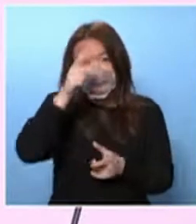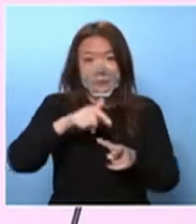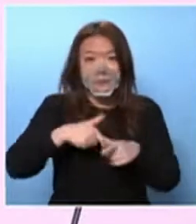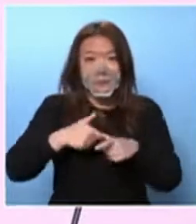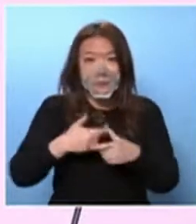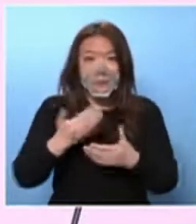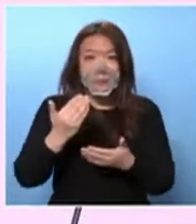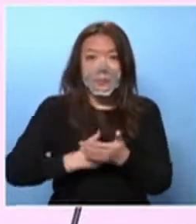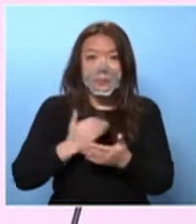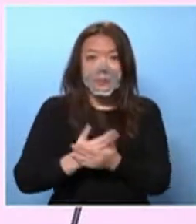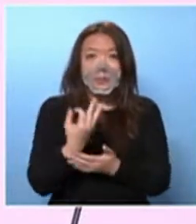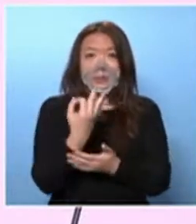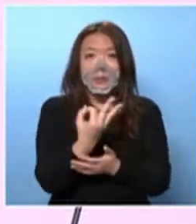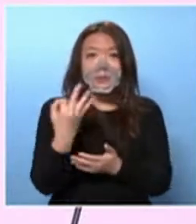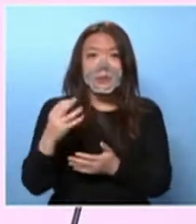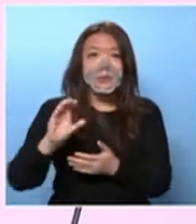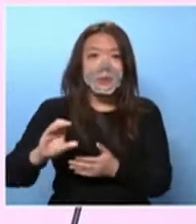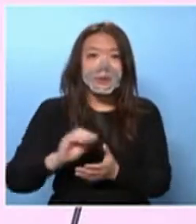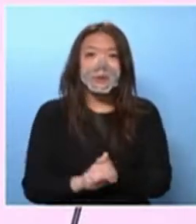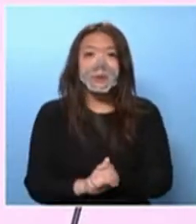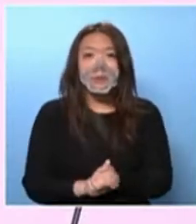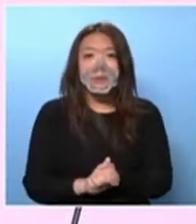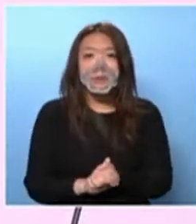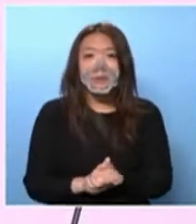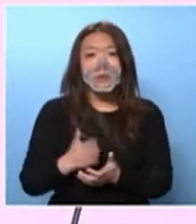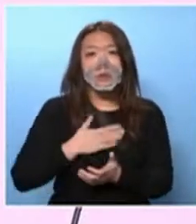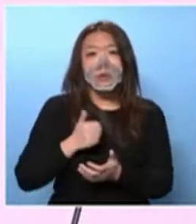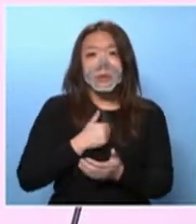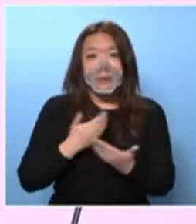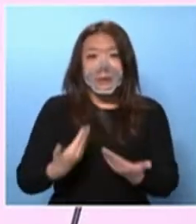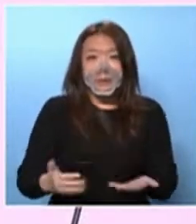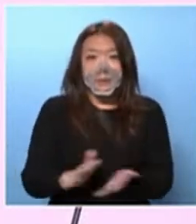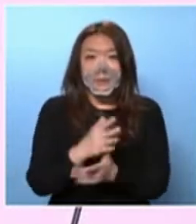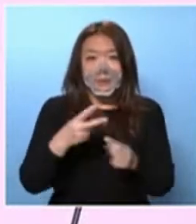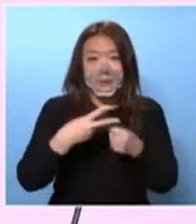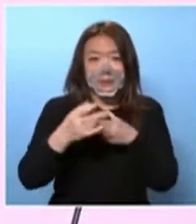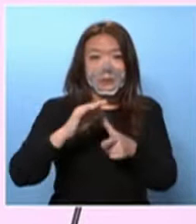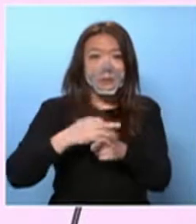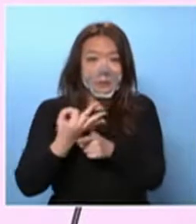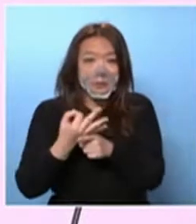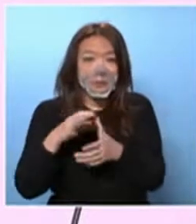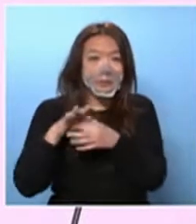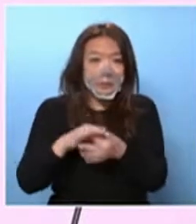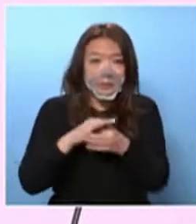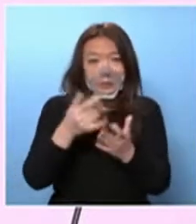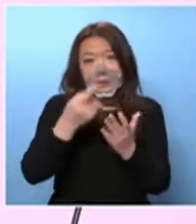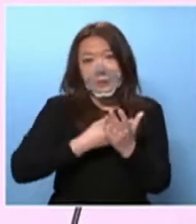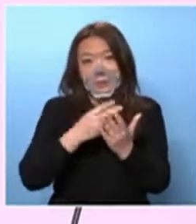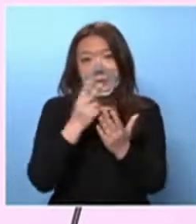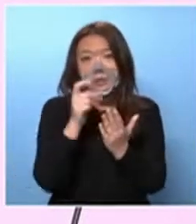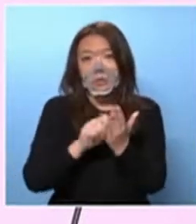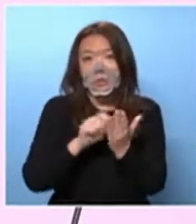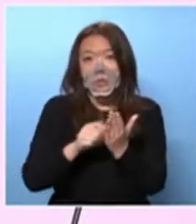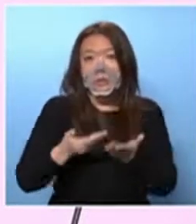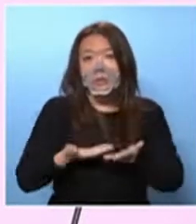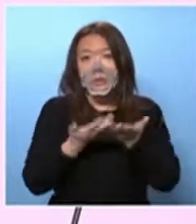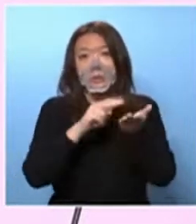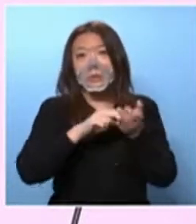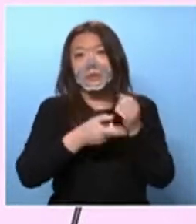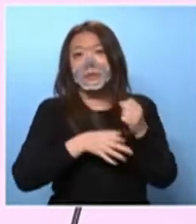year of assessment. It's expected that government revenue will be reduced by $3.3 billion. We plan to introduce a